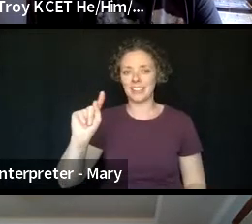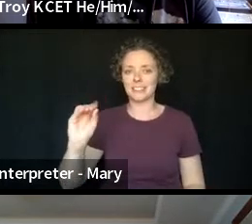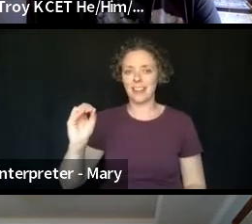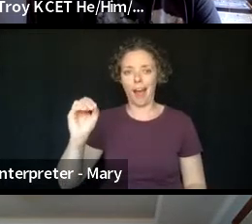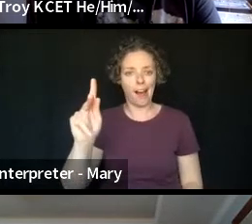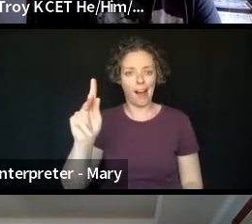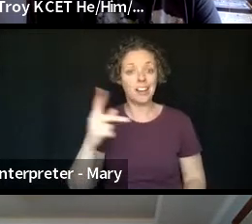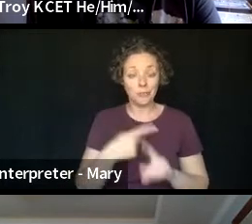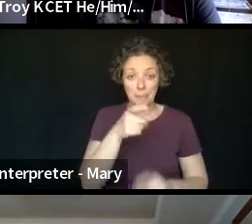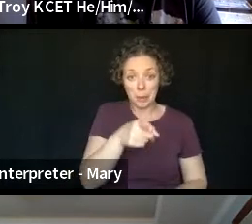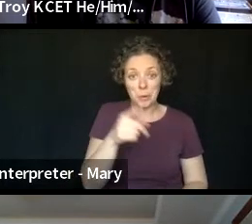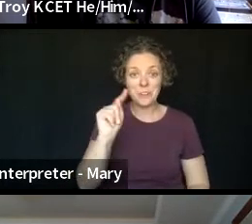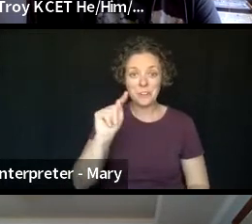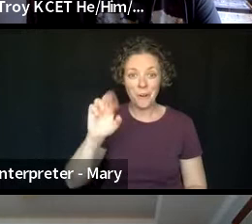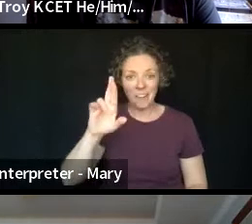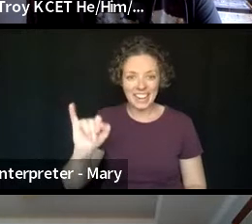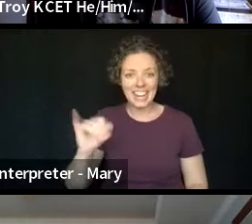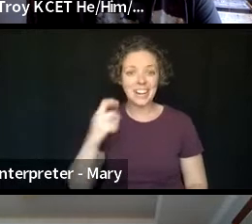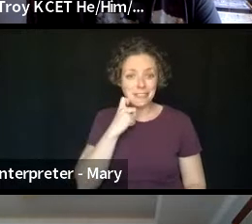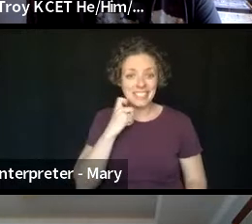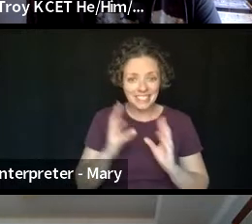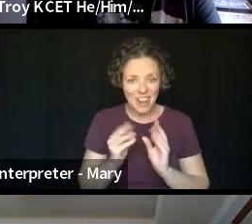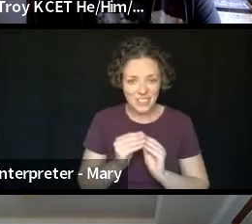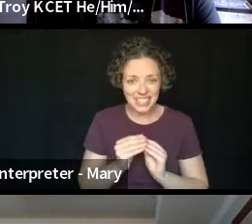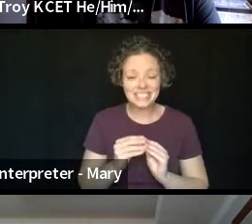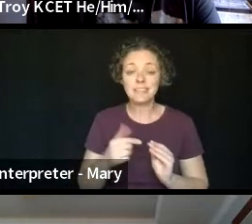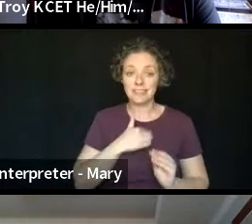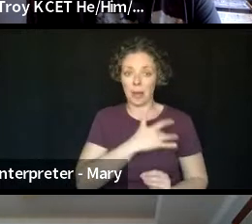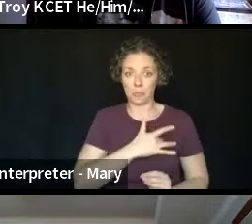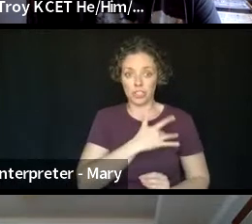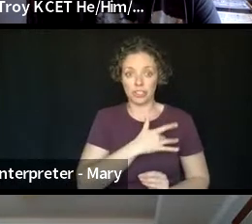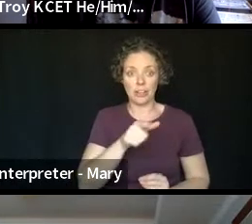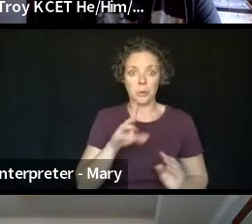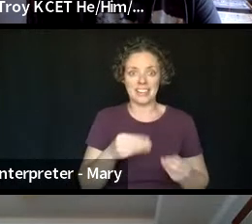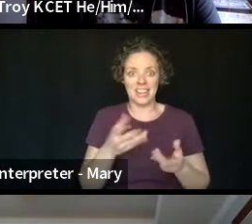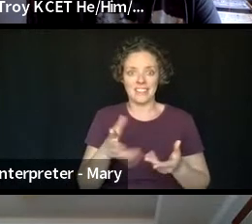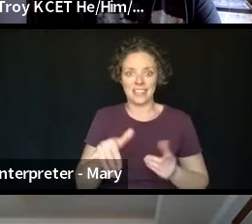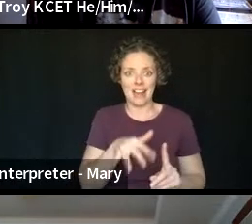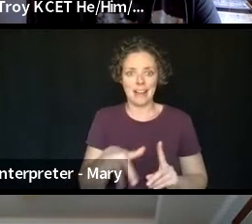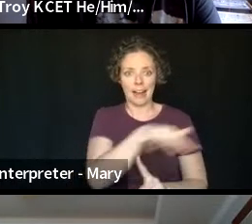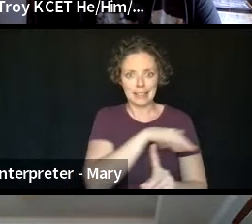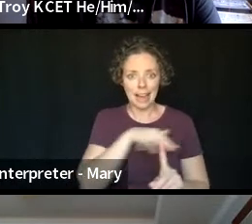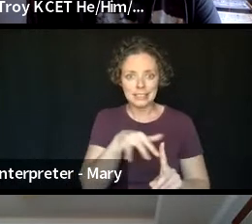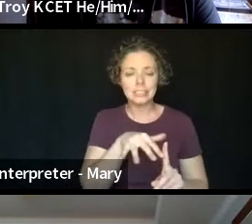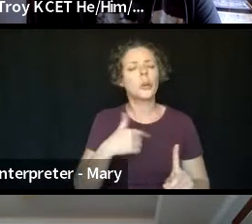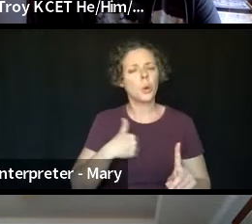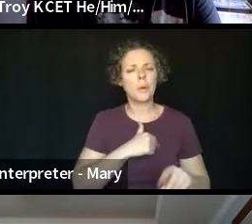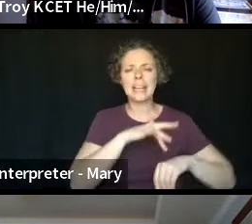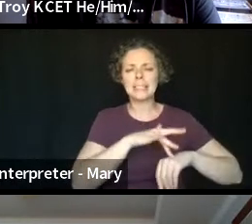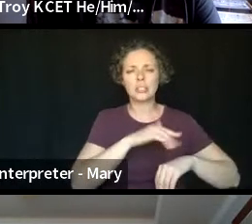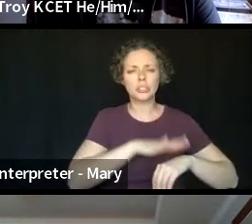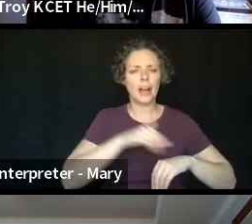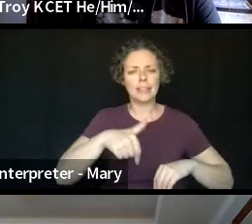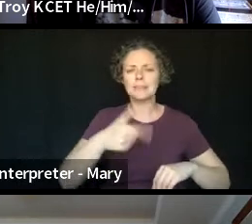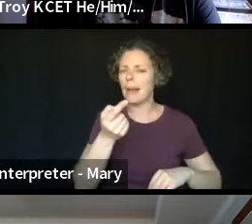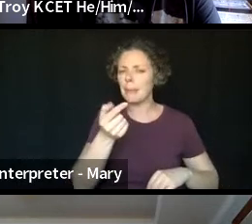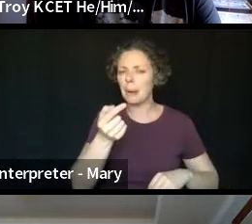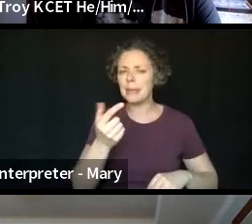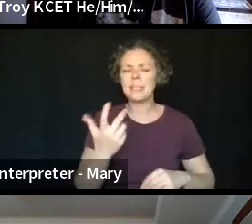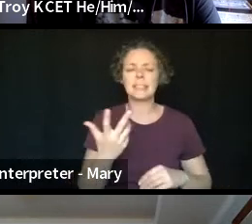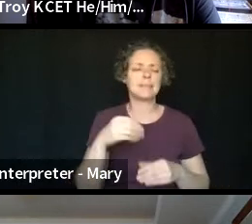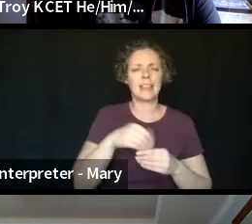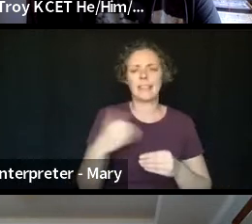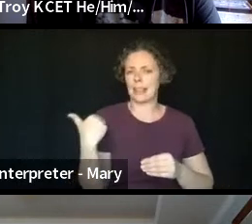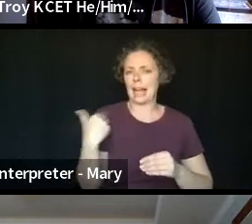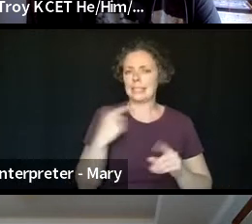actually, at a recent conference. So I appreciate the context. We touched on this a little bit in the last answer, but